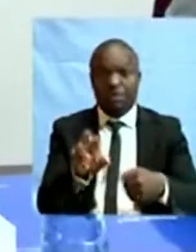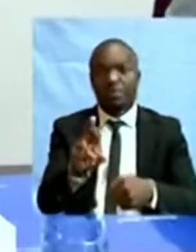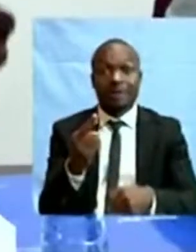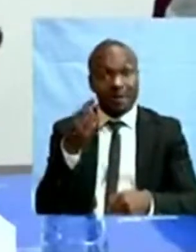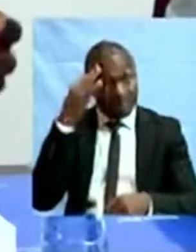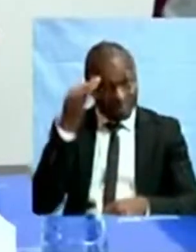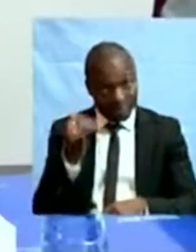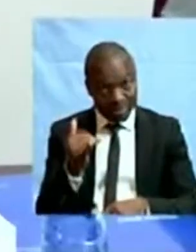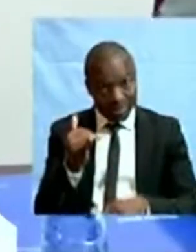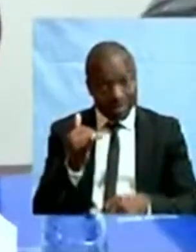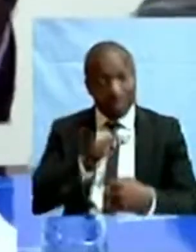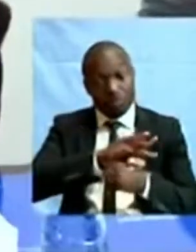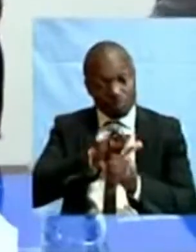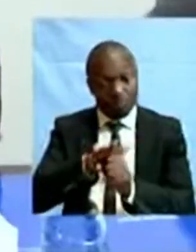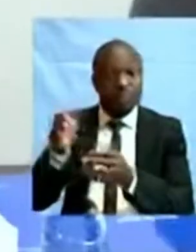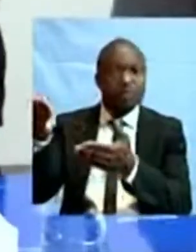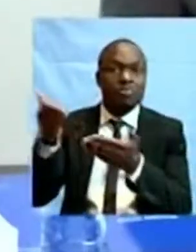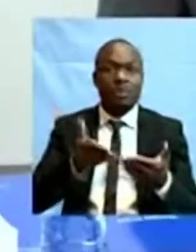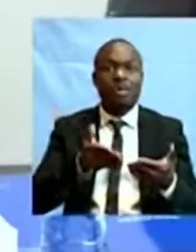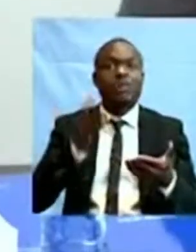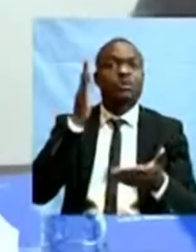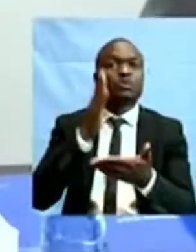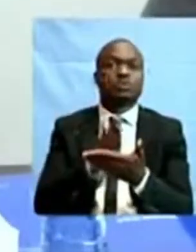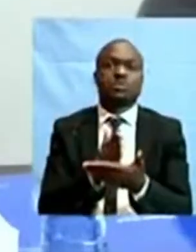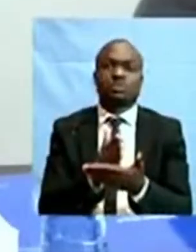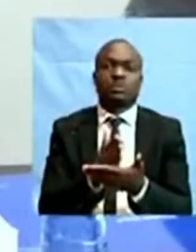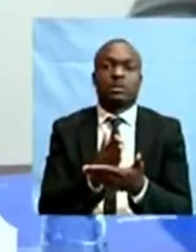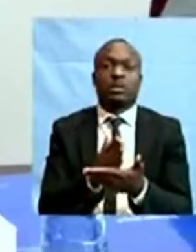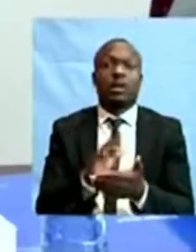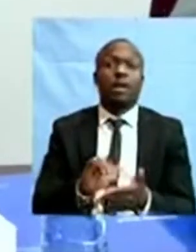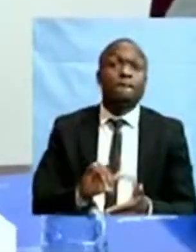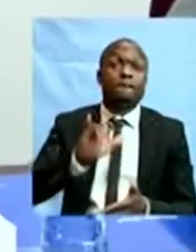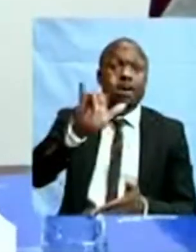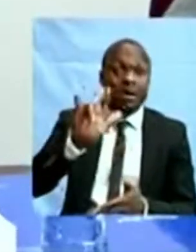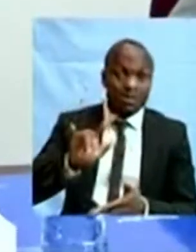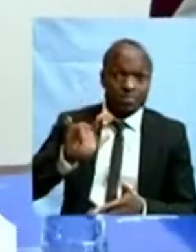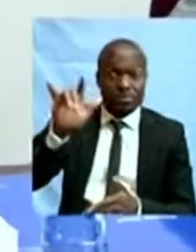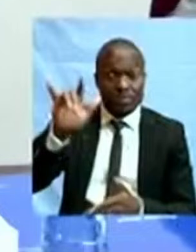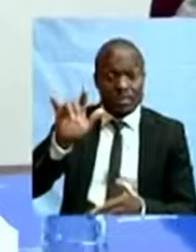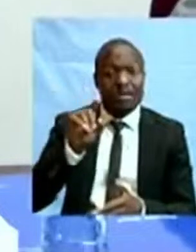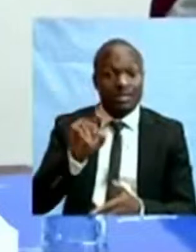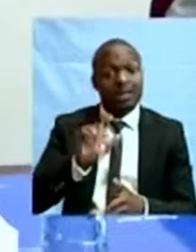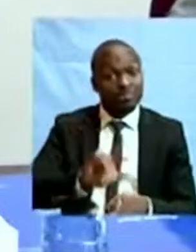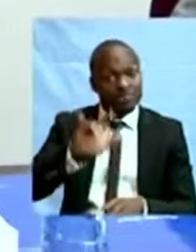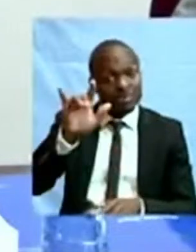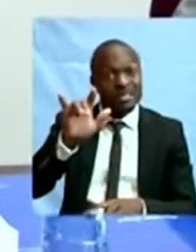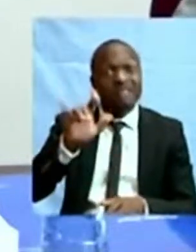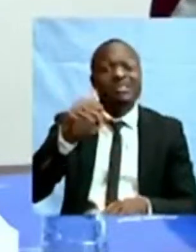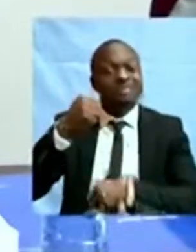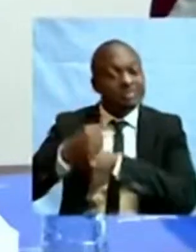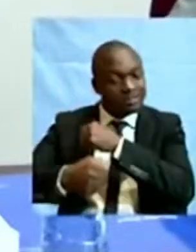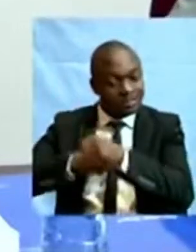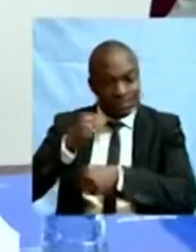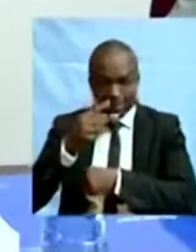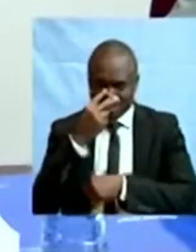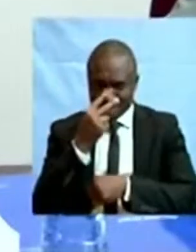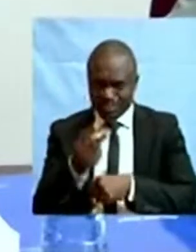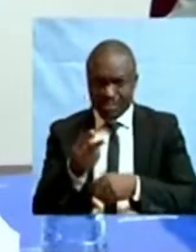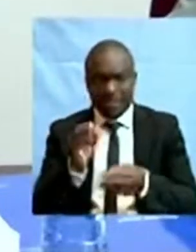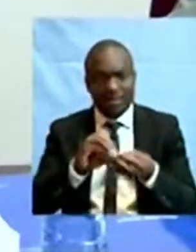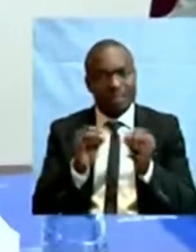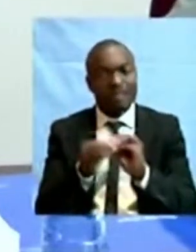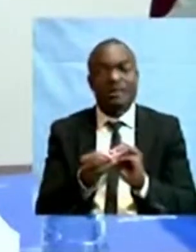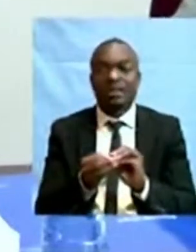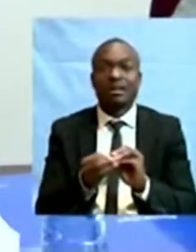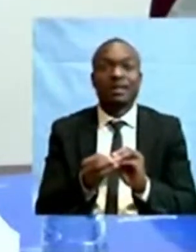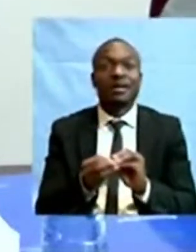Because the pandemic brought to a halt international travel, and aviation is the one that suffered. So we see that the numbers have rebounded.